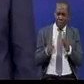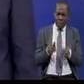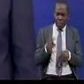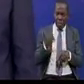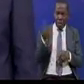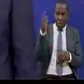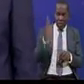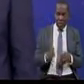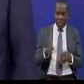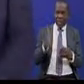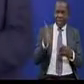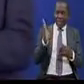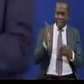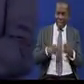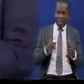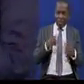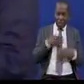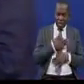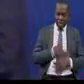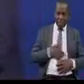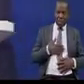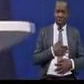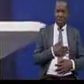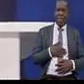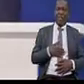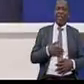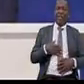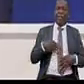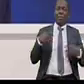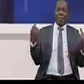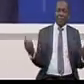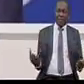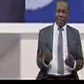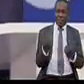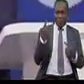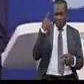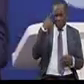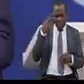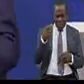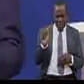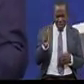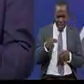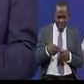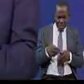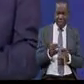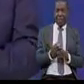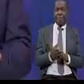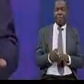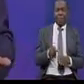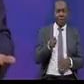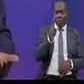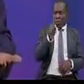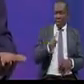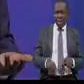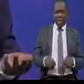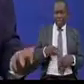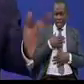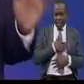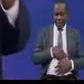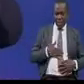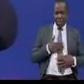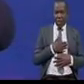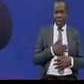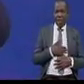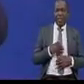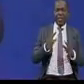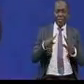a season. You cannot enjoy the provisions of Calvary and enjoy the pleasures of